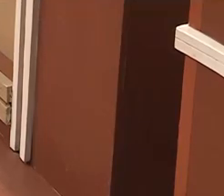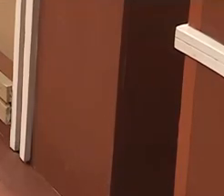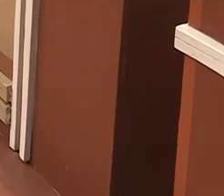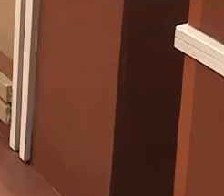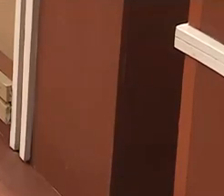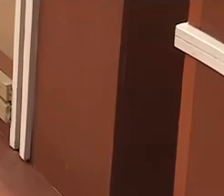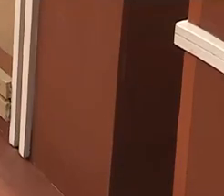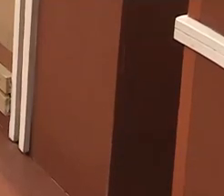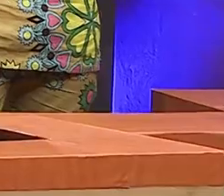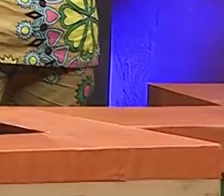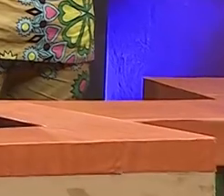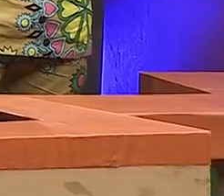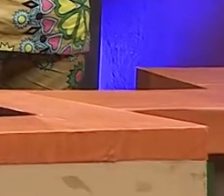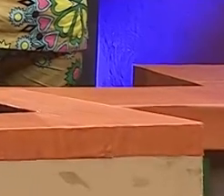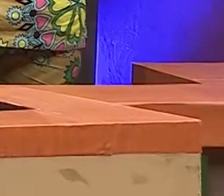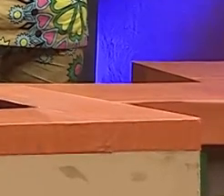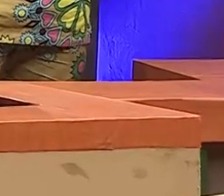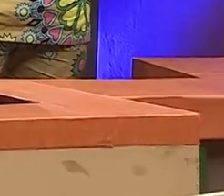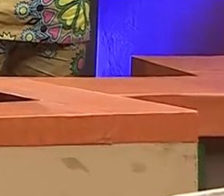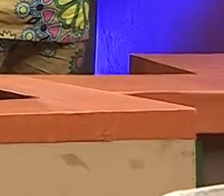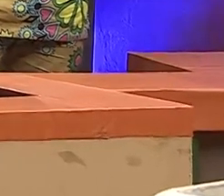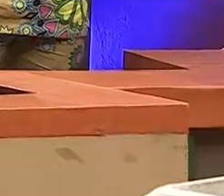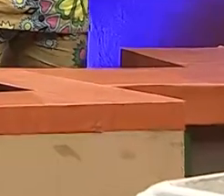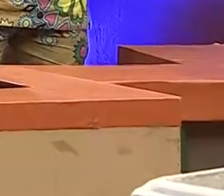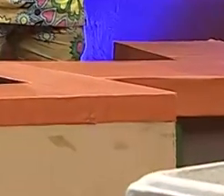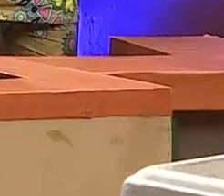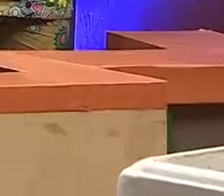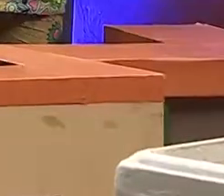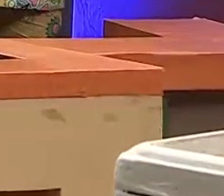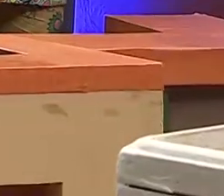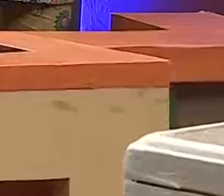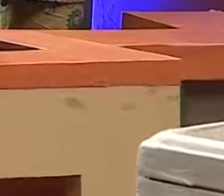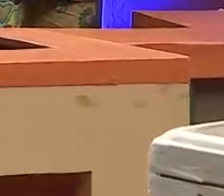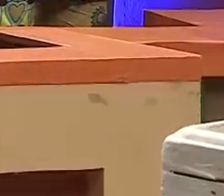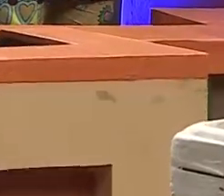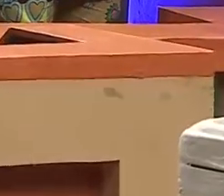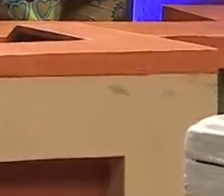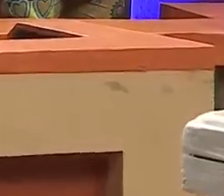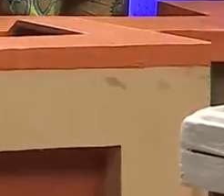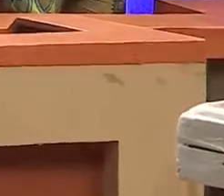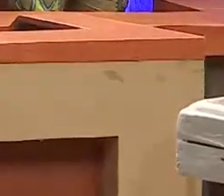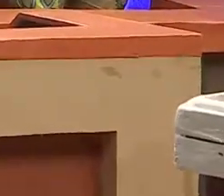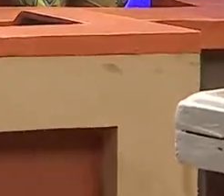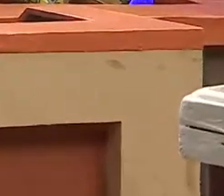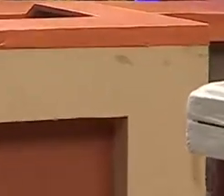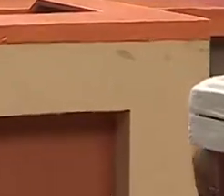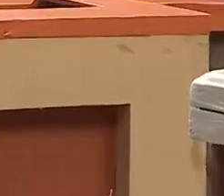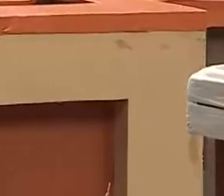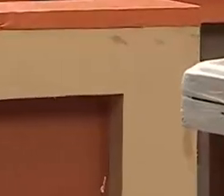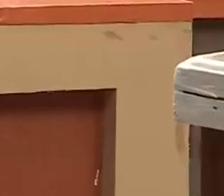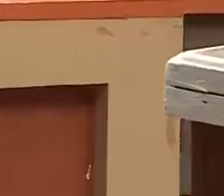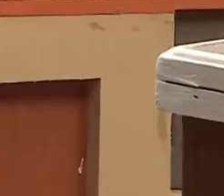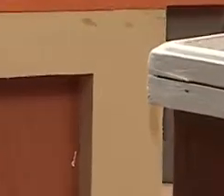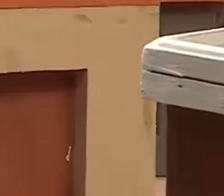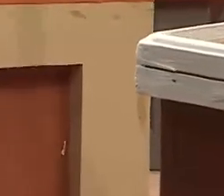child to avoid upkeep or you suspect misattributed paternity situations, submit your case online at